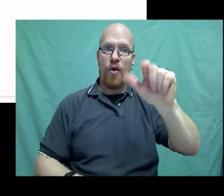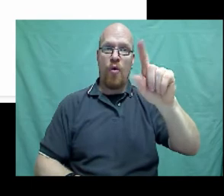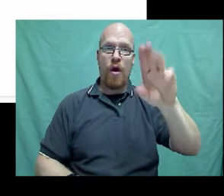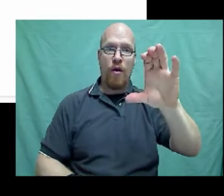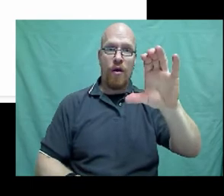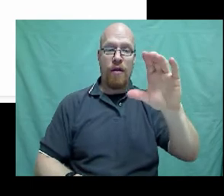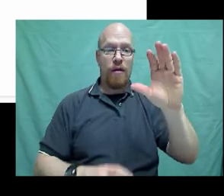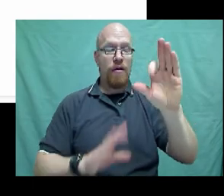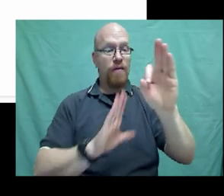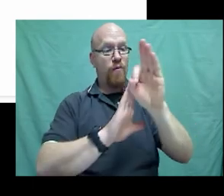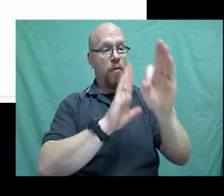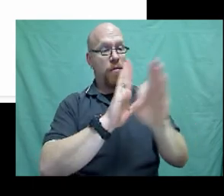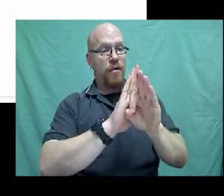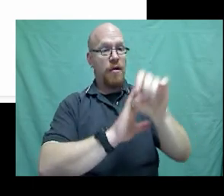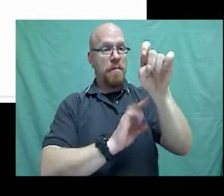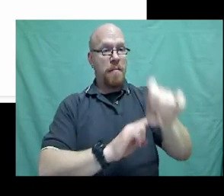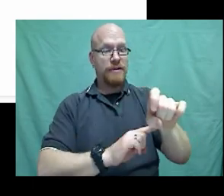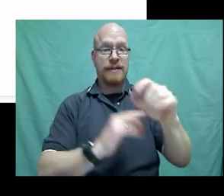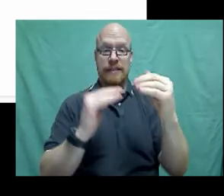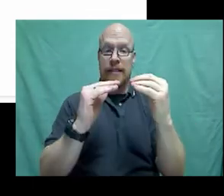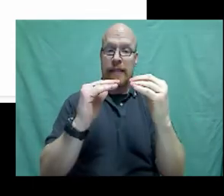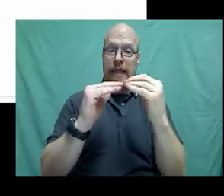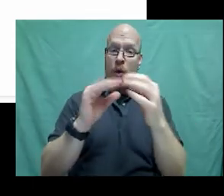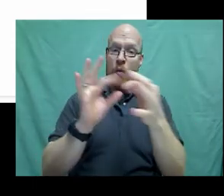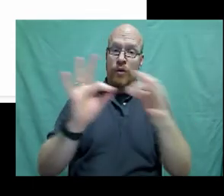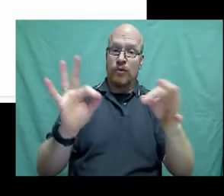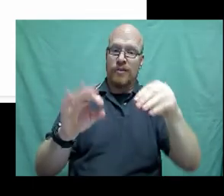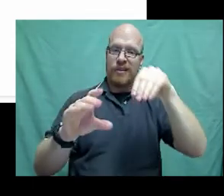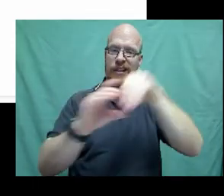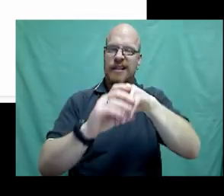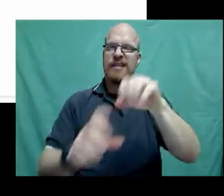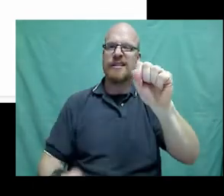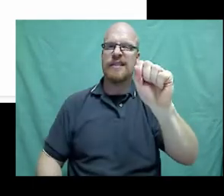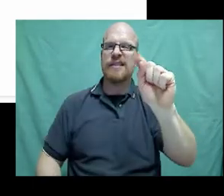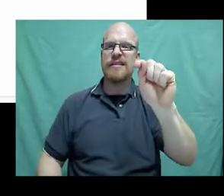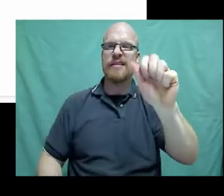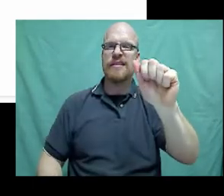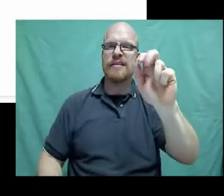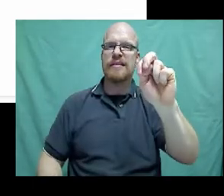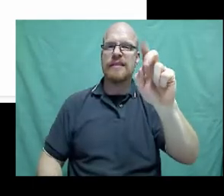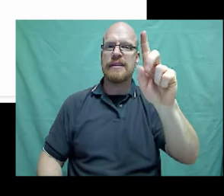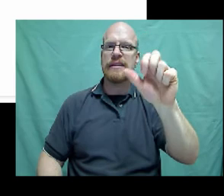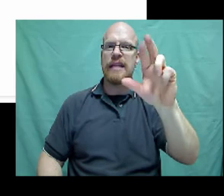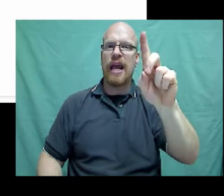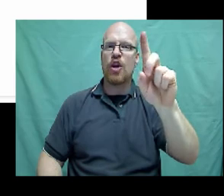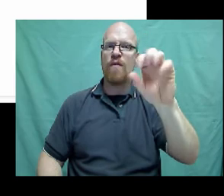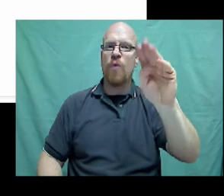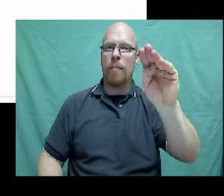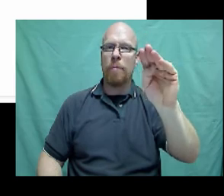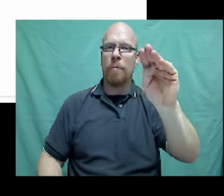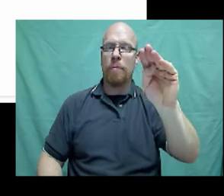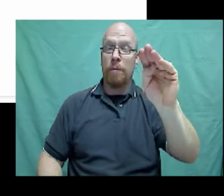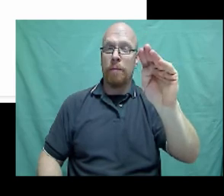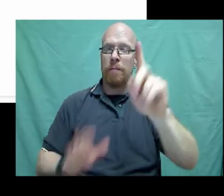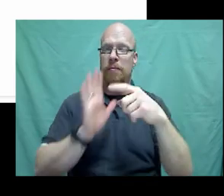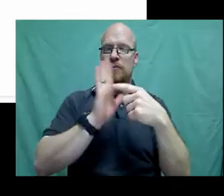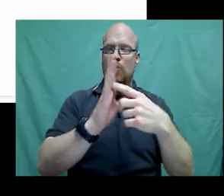Now, the first requirement for this formula, the quadratic formula, is that the equation has to be in standard